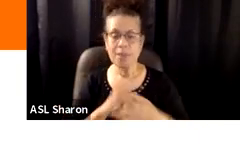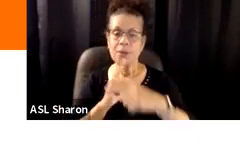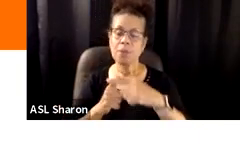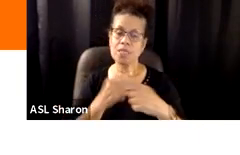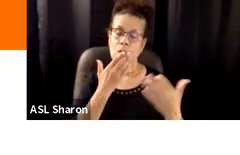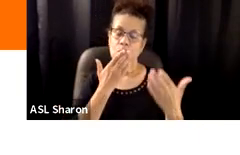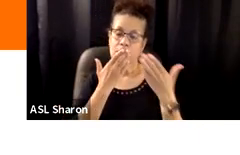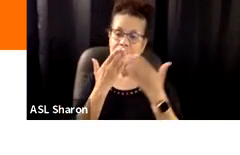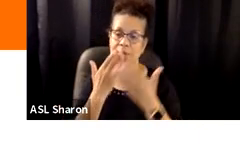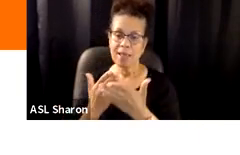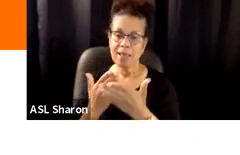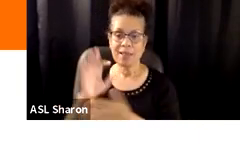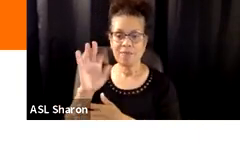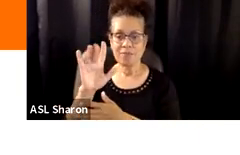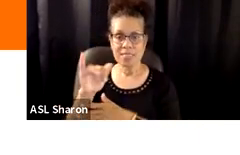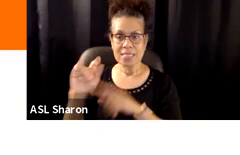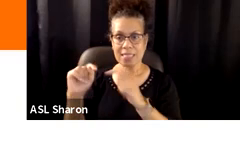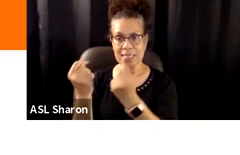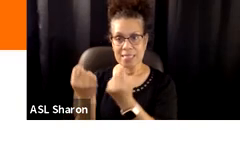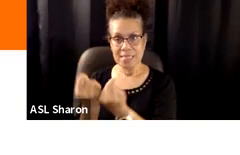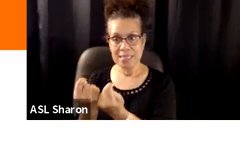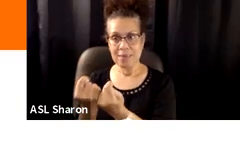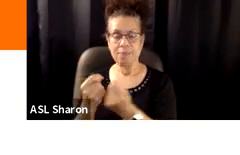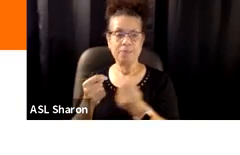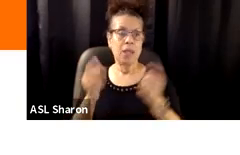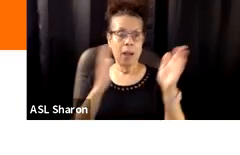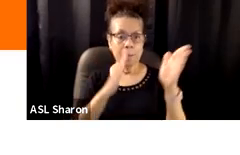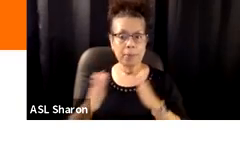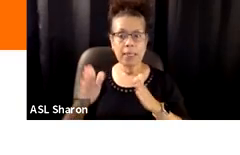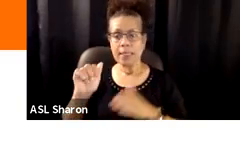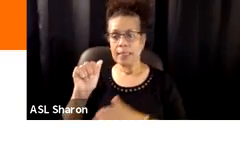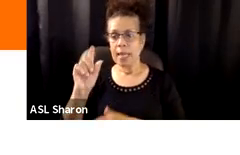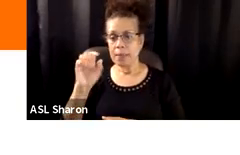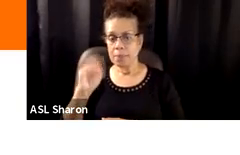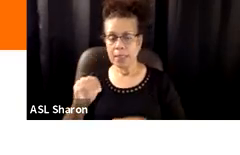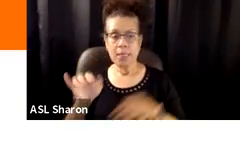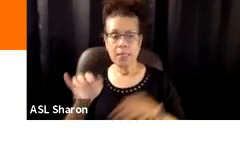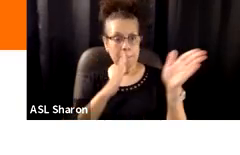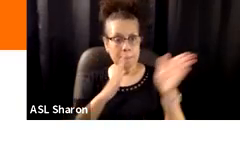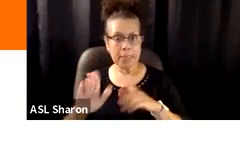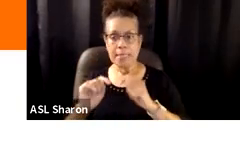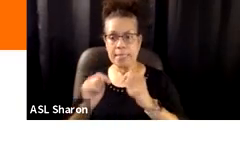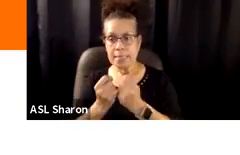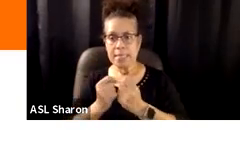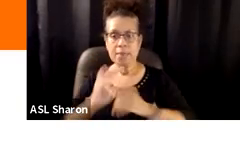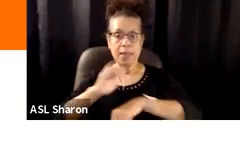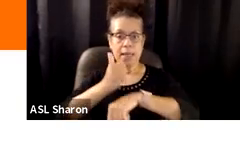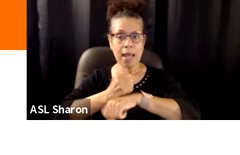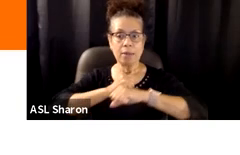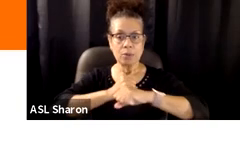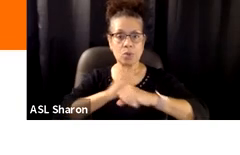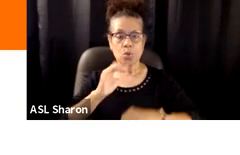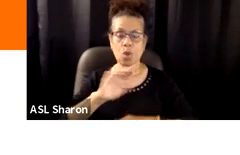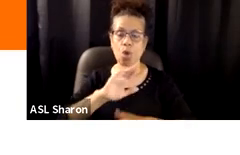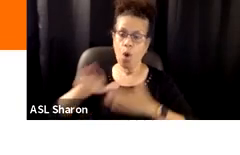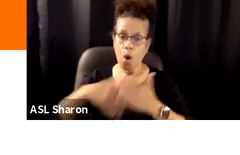facilities team from from our management to our plan administrators planning and engineering team and our building custodians for all their work